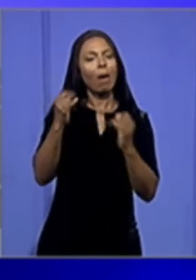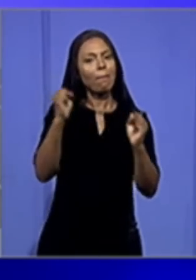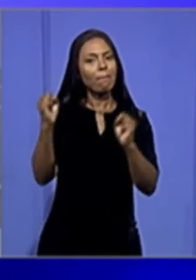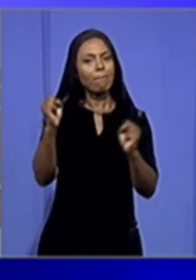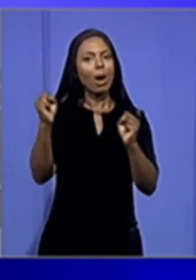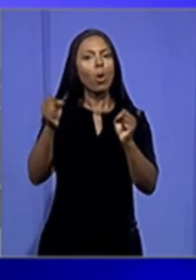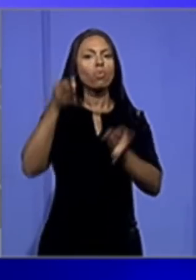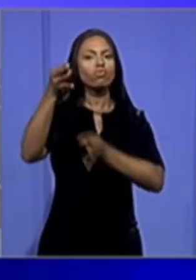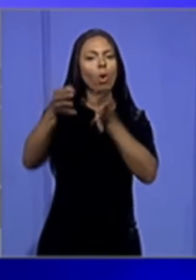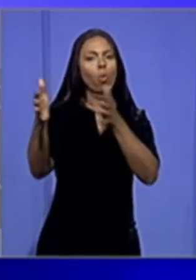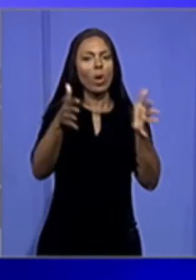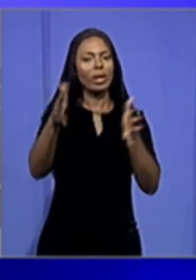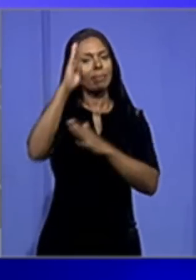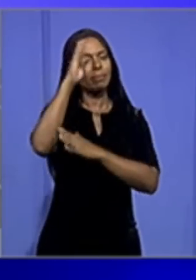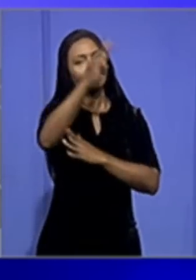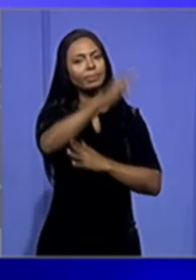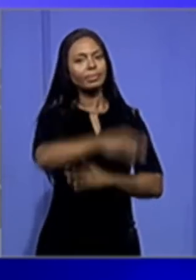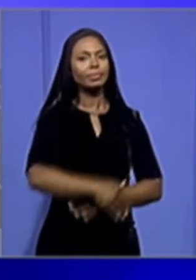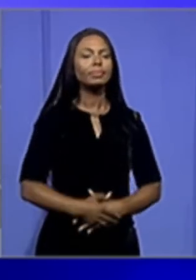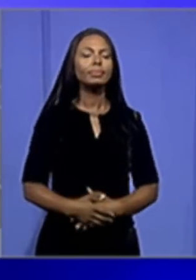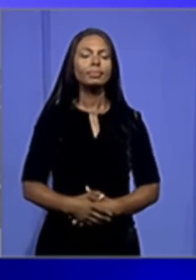a boso Thobela.